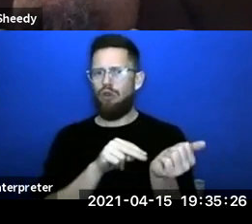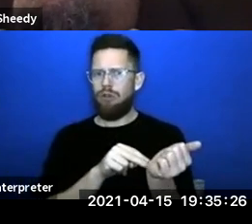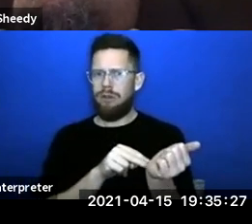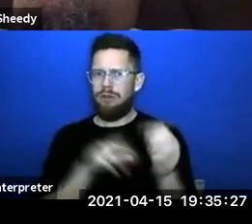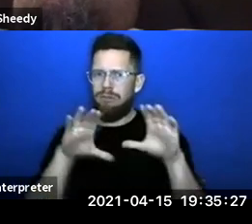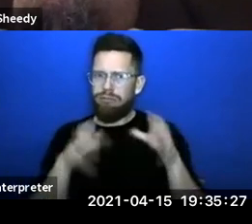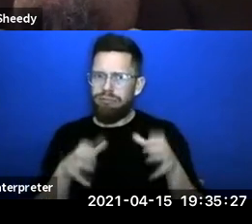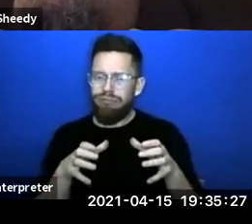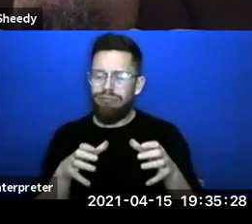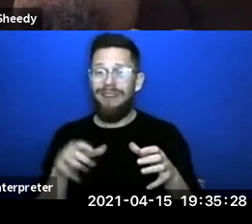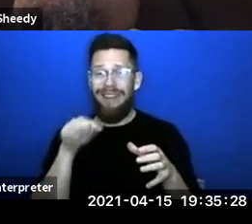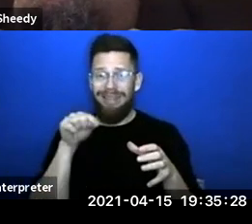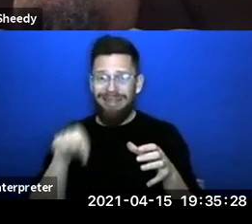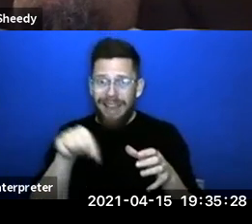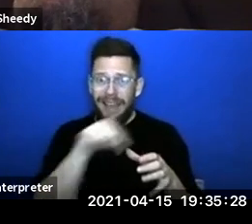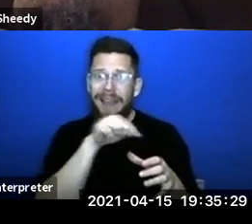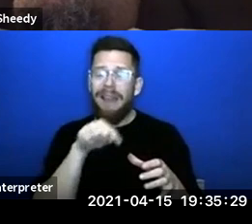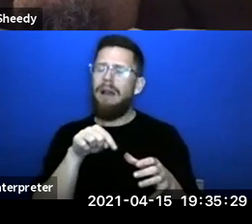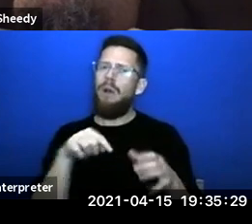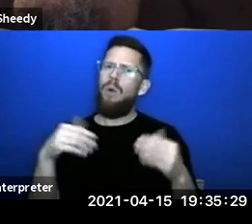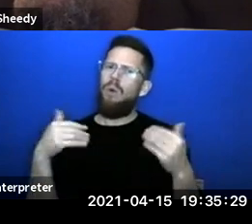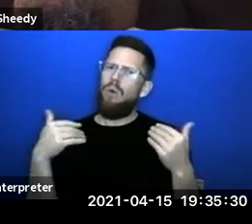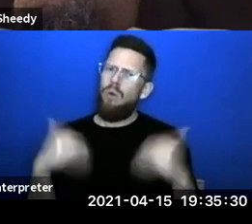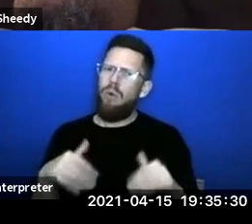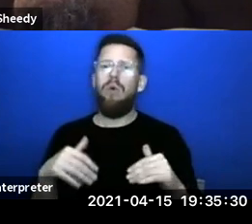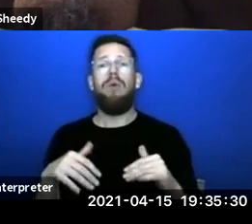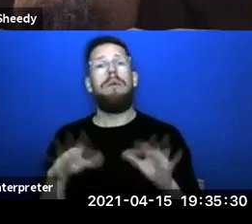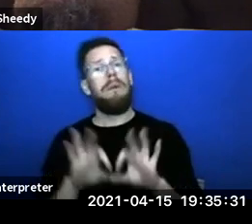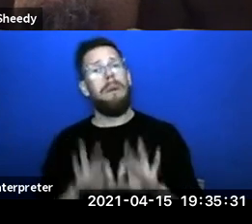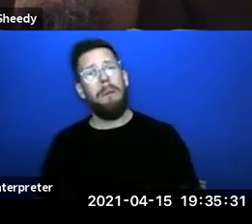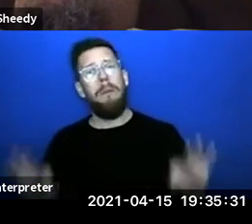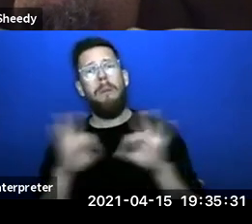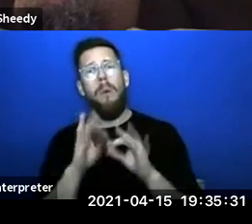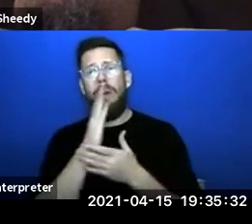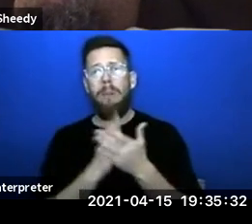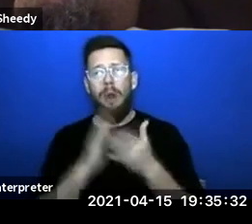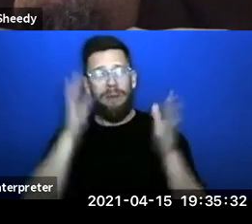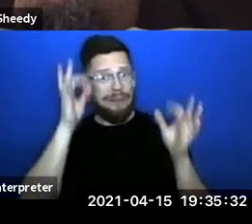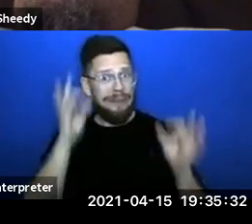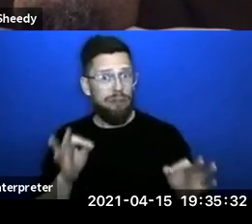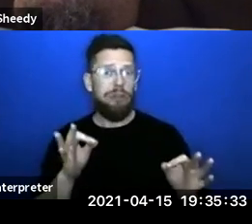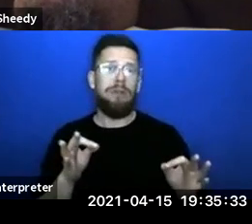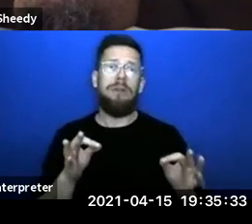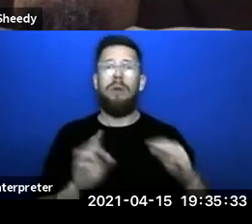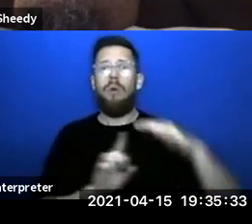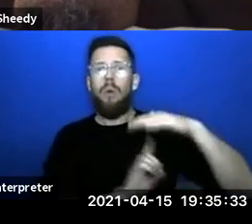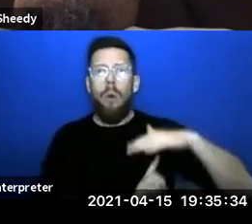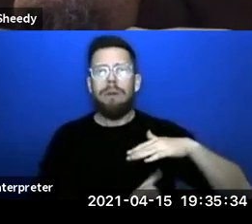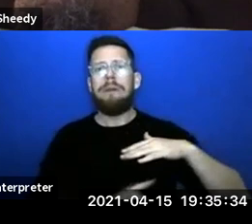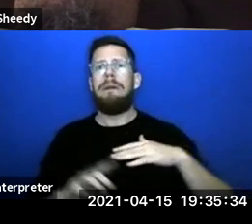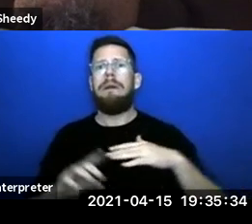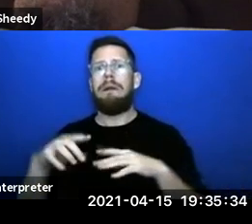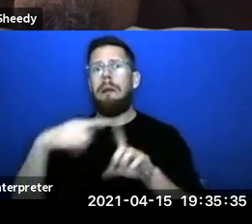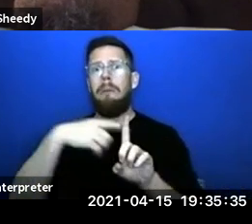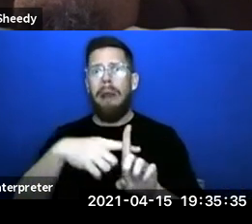They are the key on making these decisions and recommendations for quarantining and positives and making phone calls. And